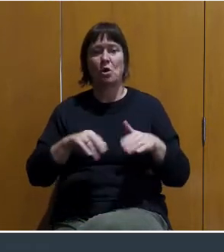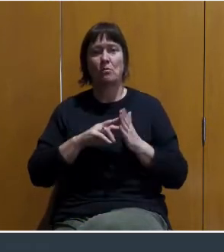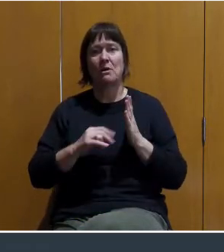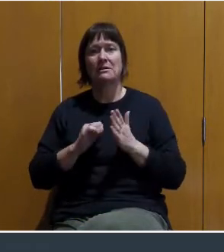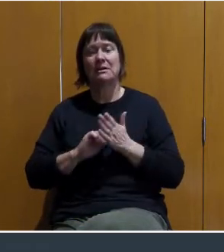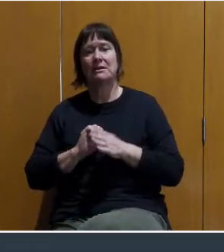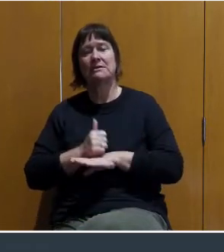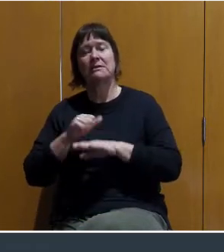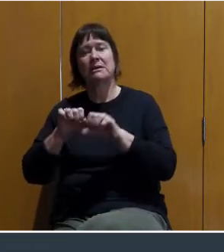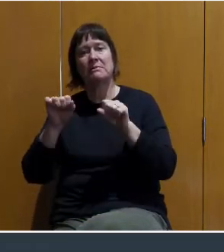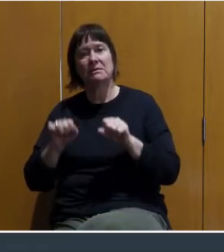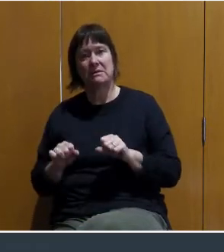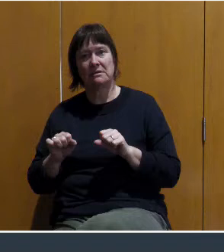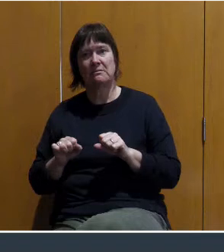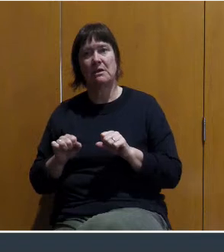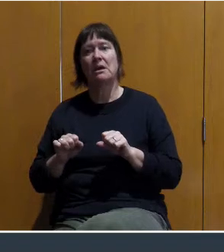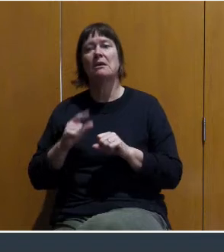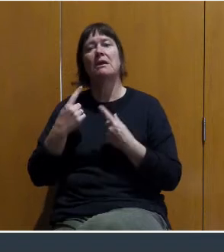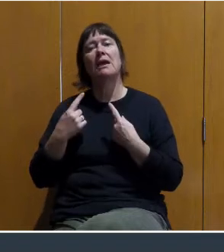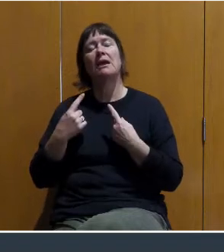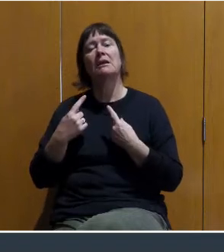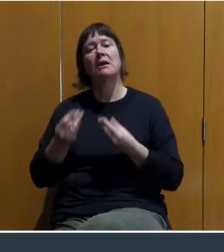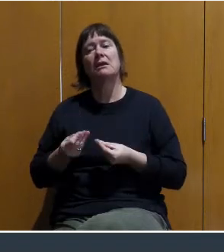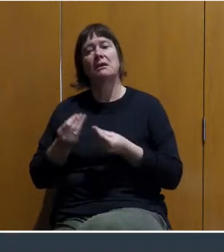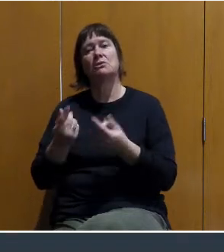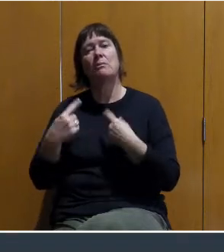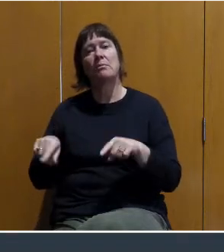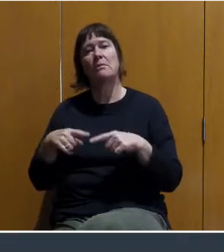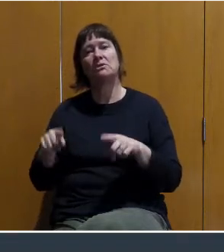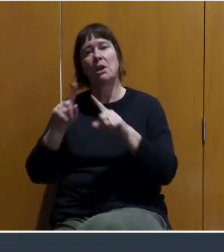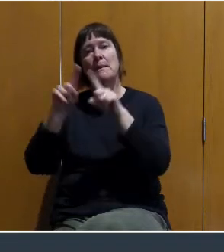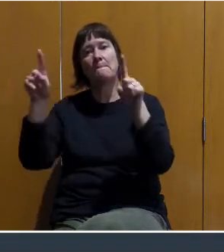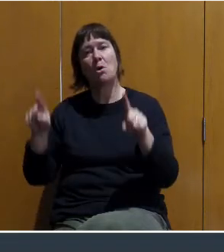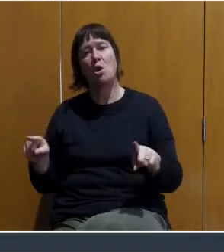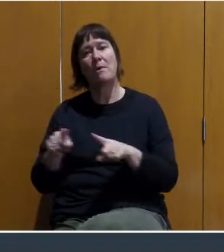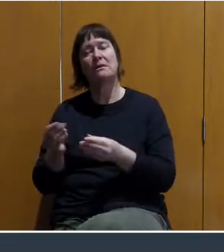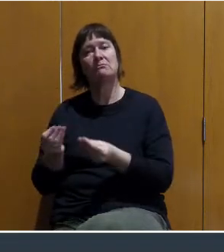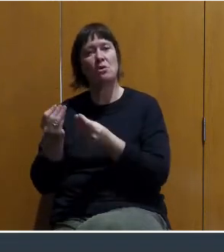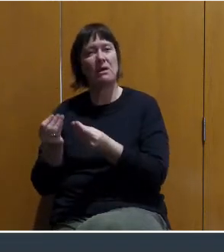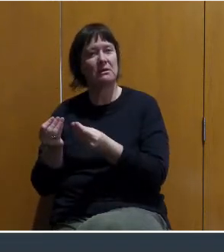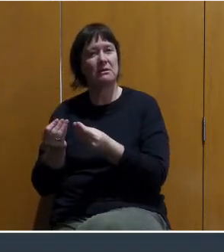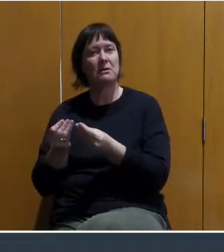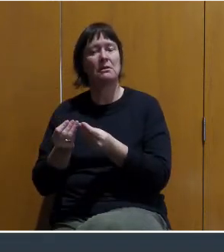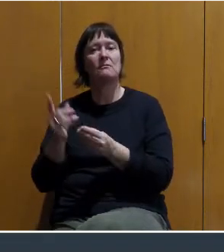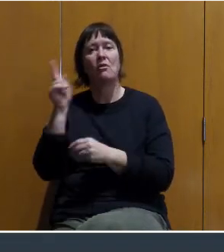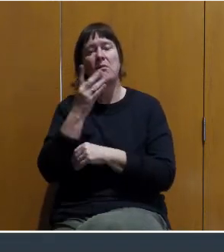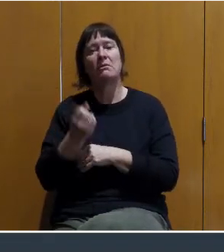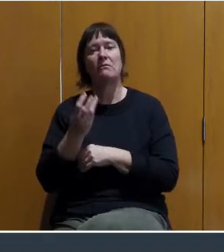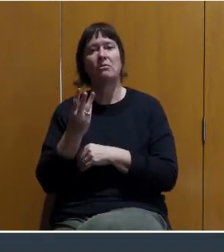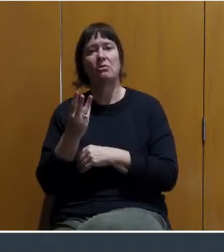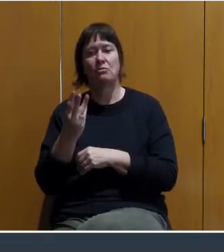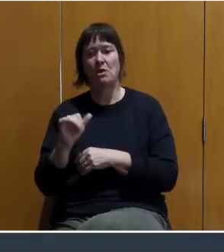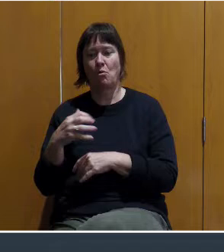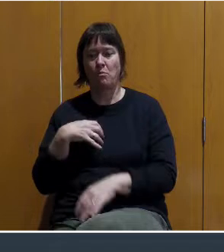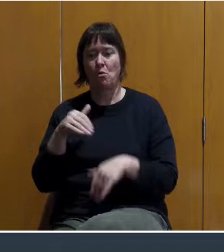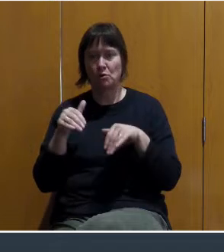can issue a permission permit for owners having 3 or more dogs on a property. For the life of me, I